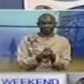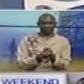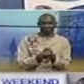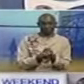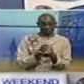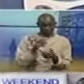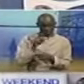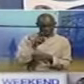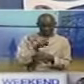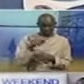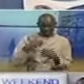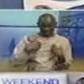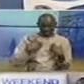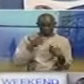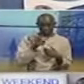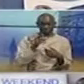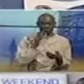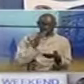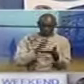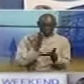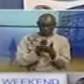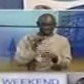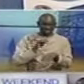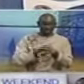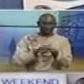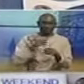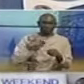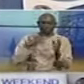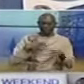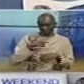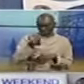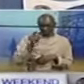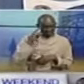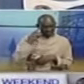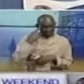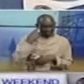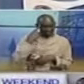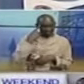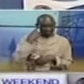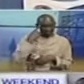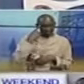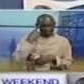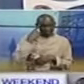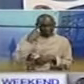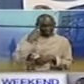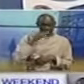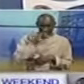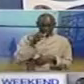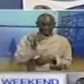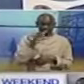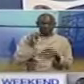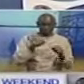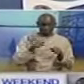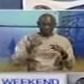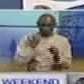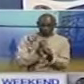And it is therefore inaccurate and elusive for anyone to think that the judiciary will continue to